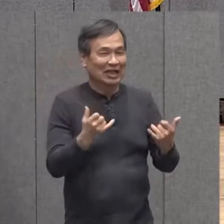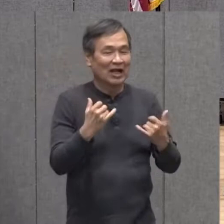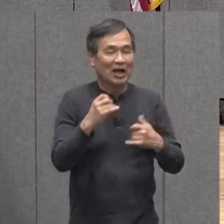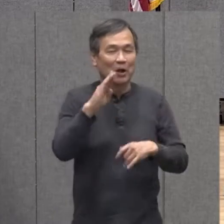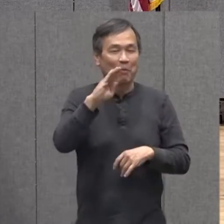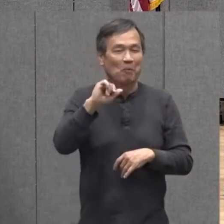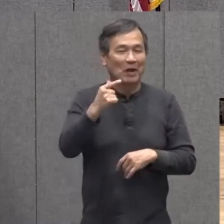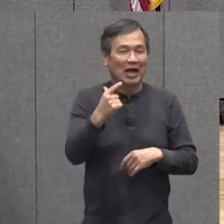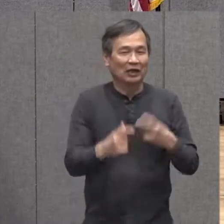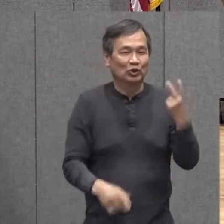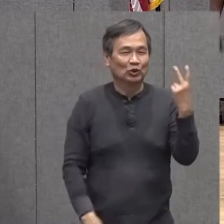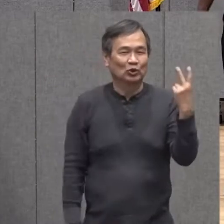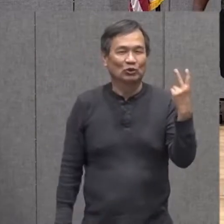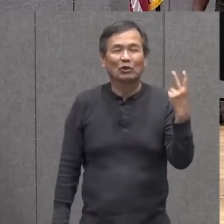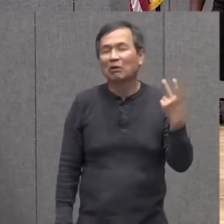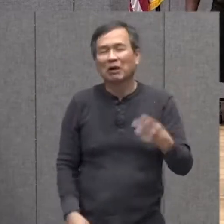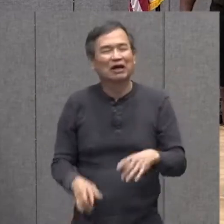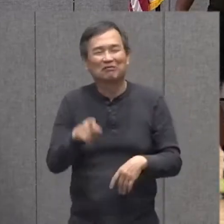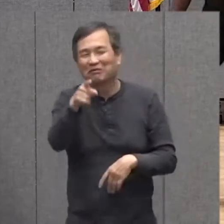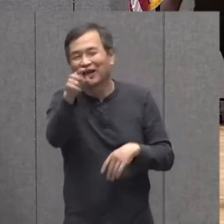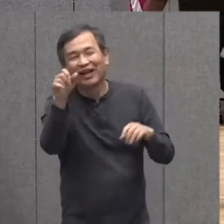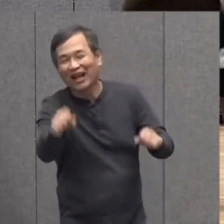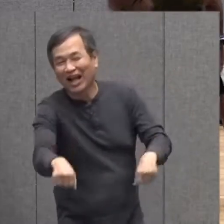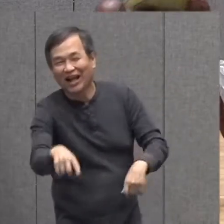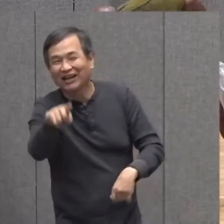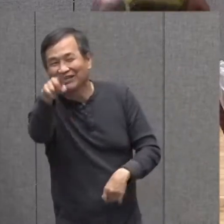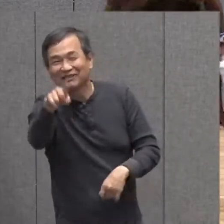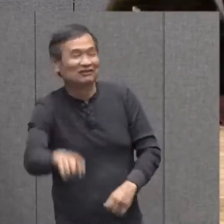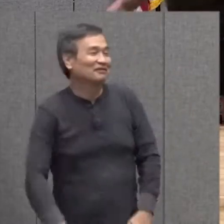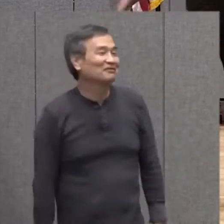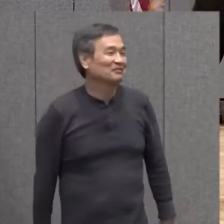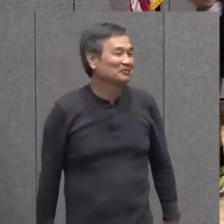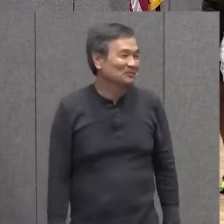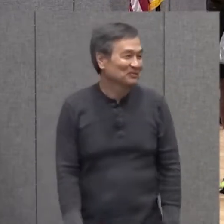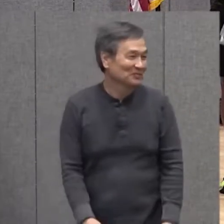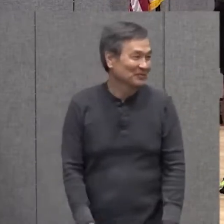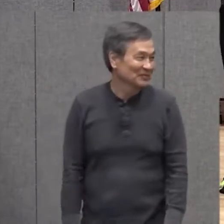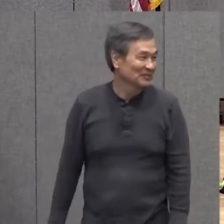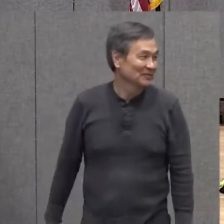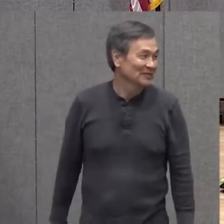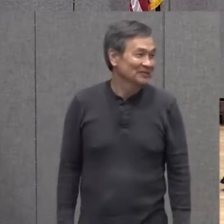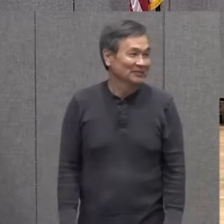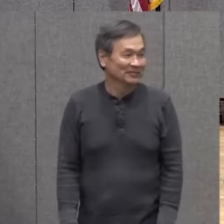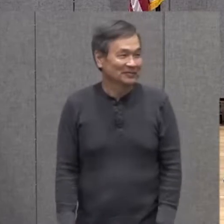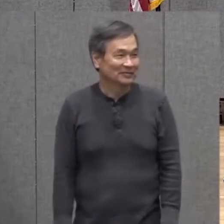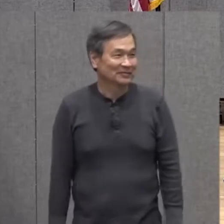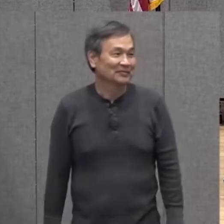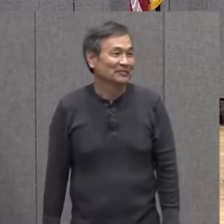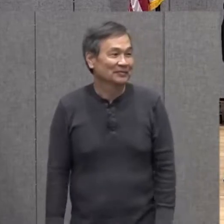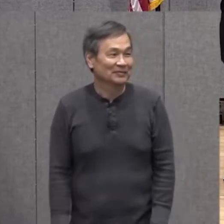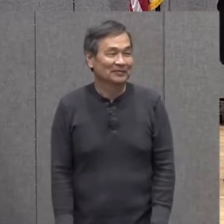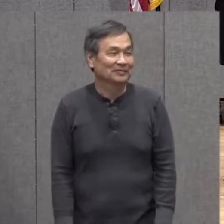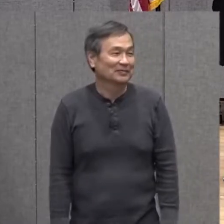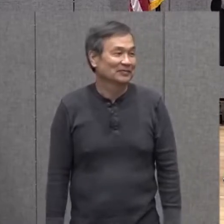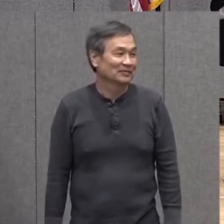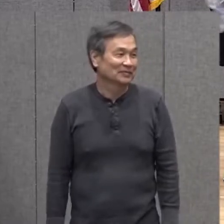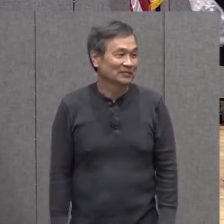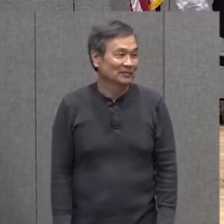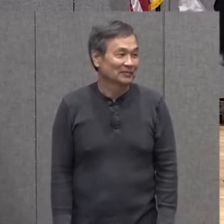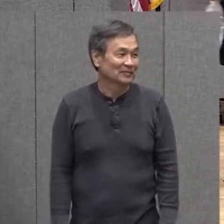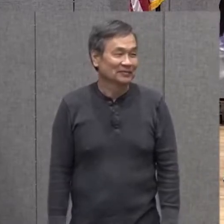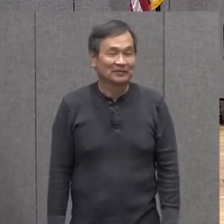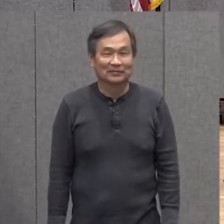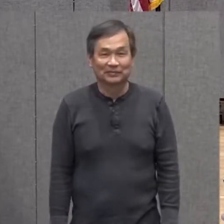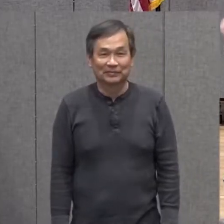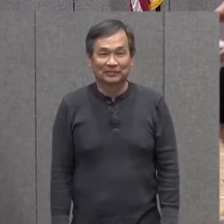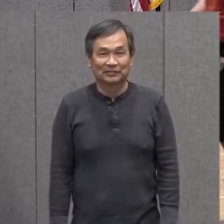more difficult, but I think you can handle it. Vamos a ir ahora al siguiente nivel que son dos bolsas y vamos a ver si lo podemos